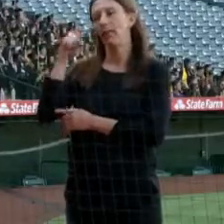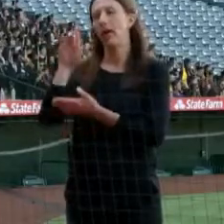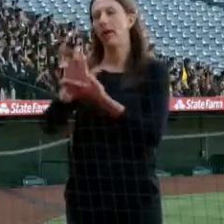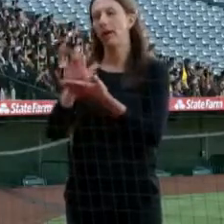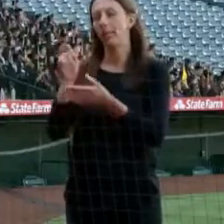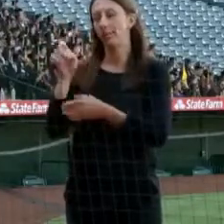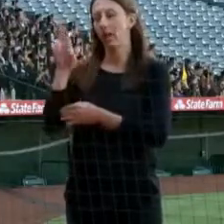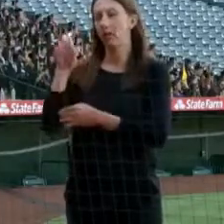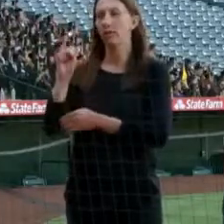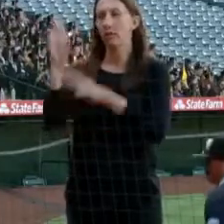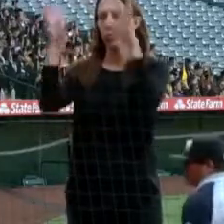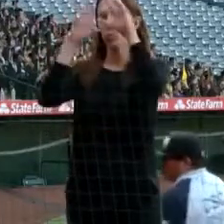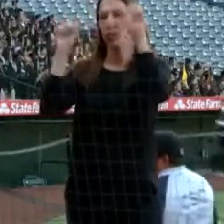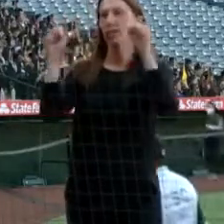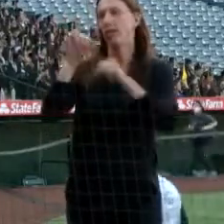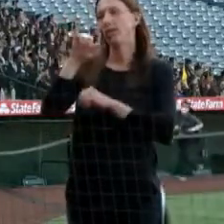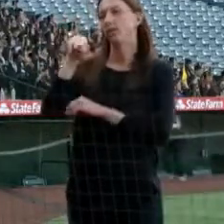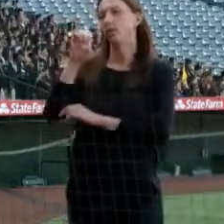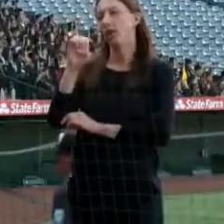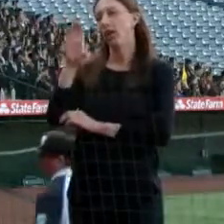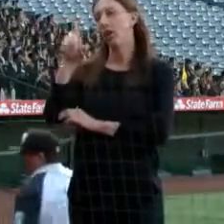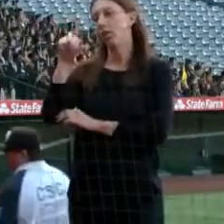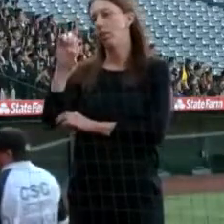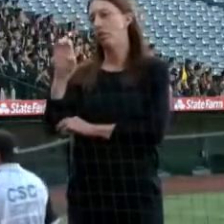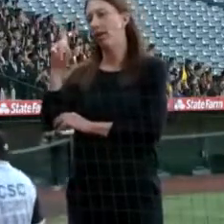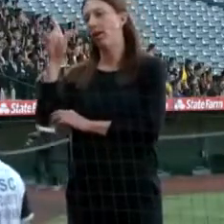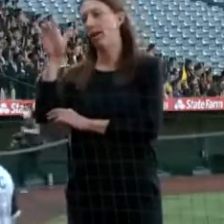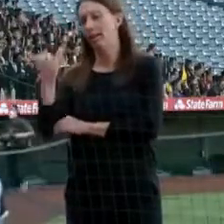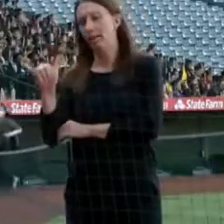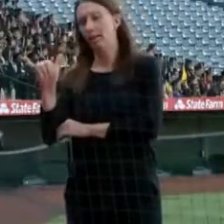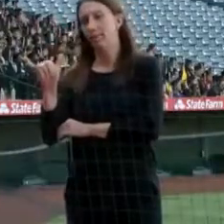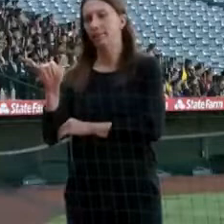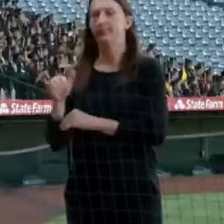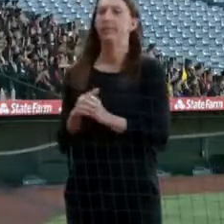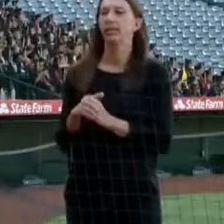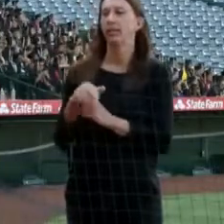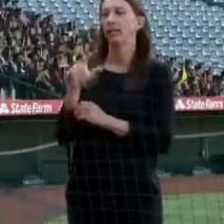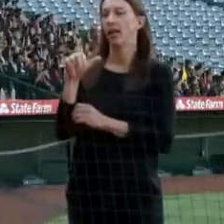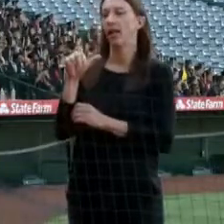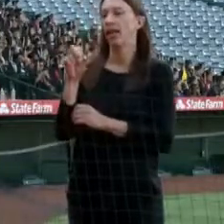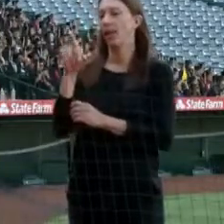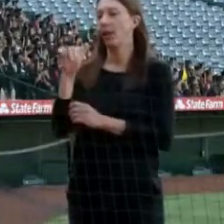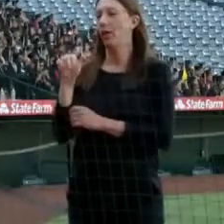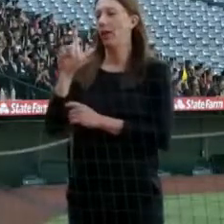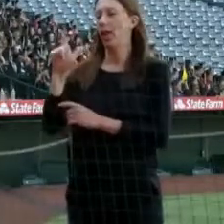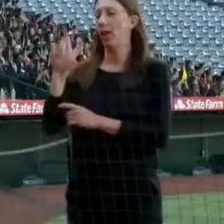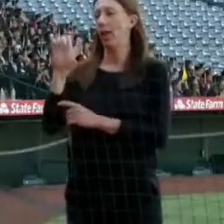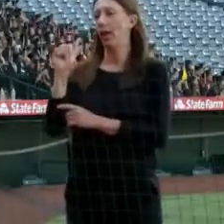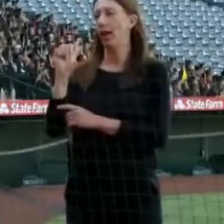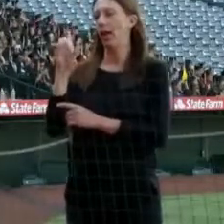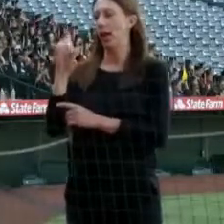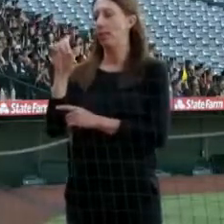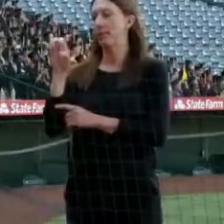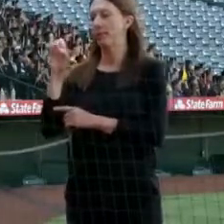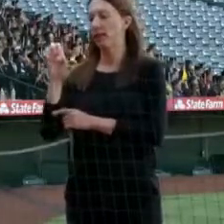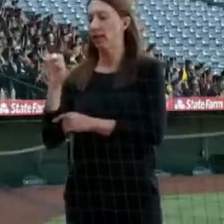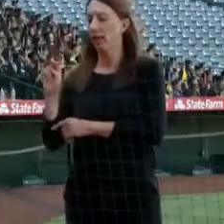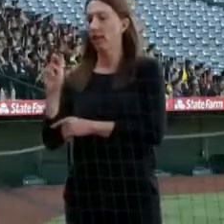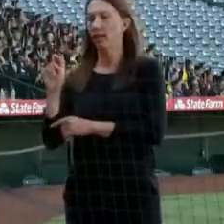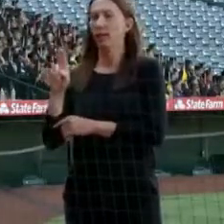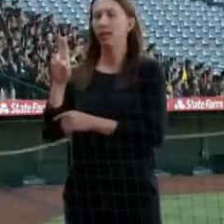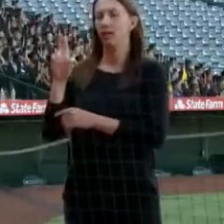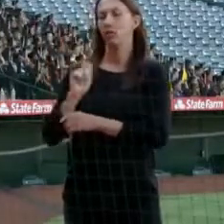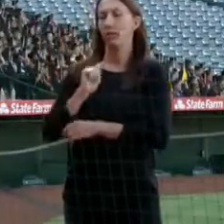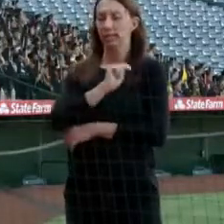President Jane Close Connolly. Larry L. Adamson, California State University